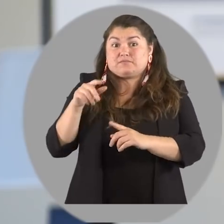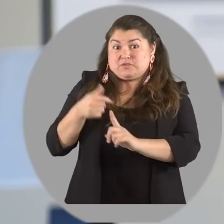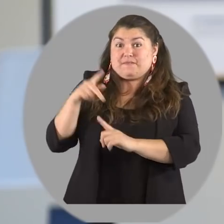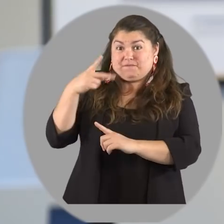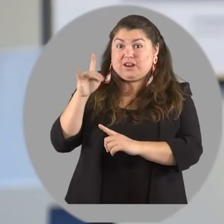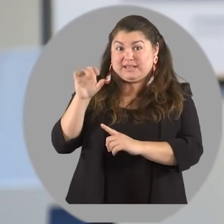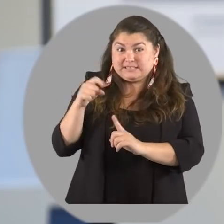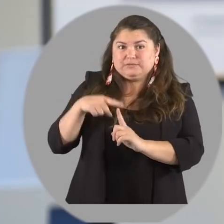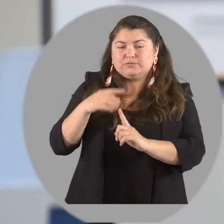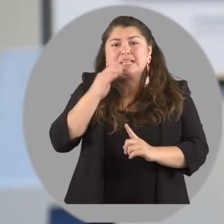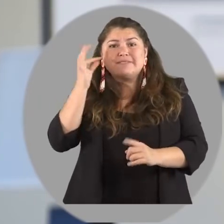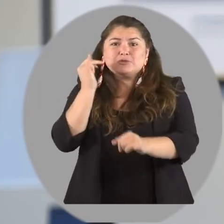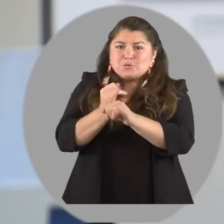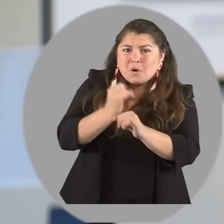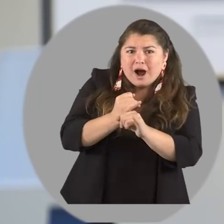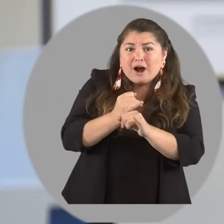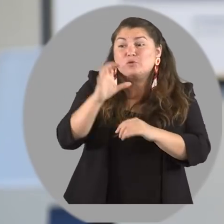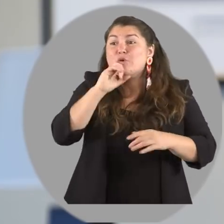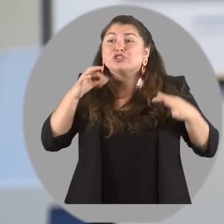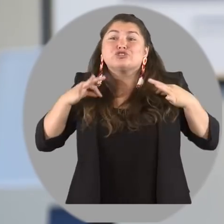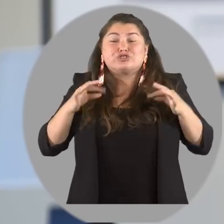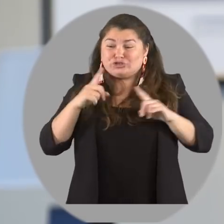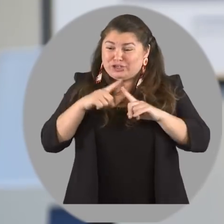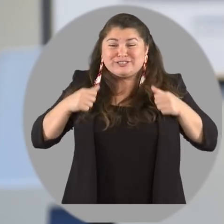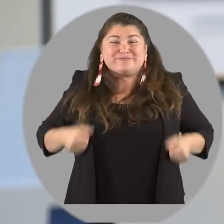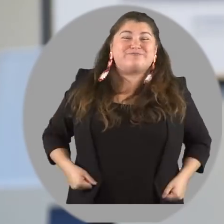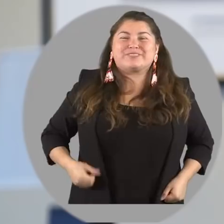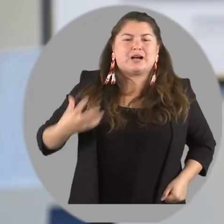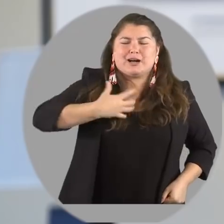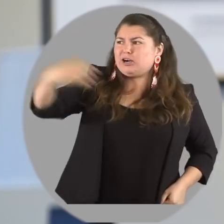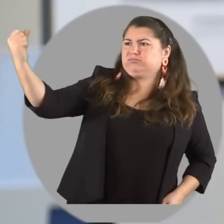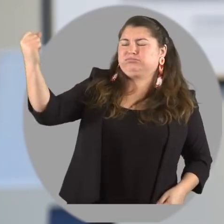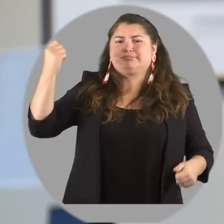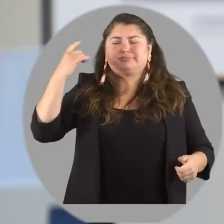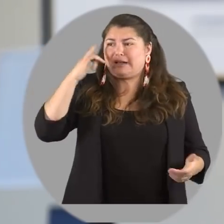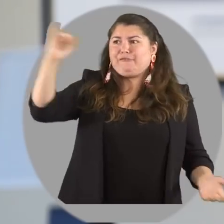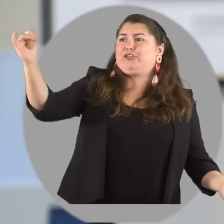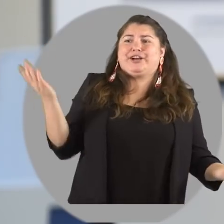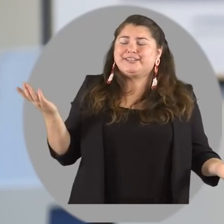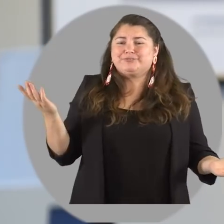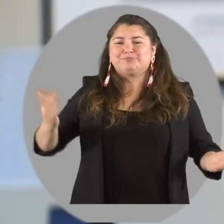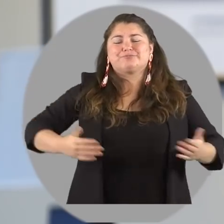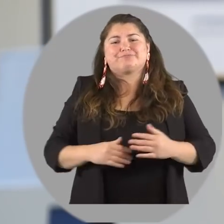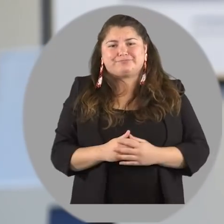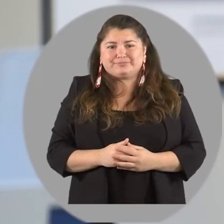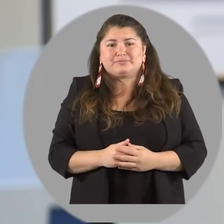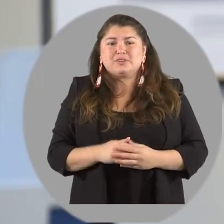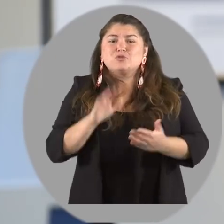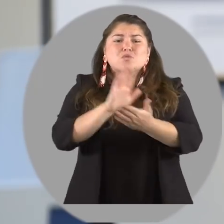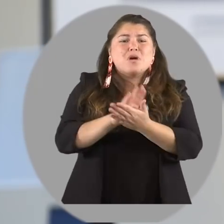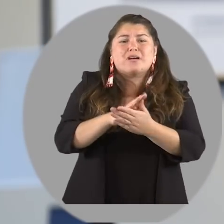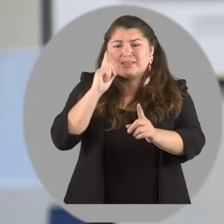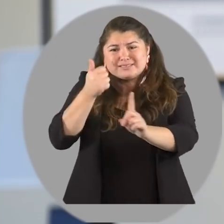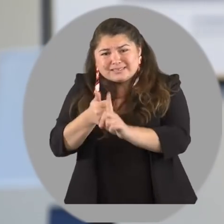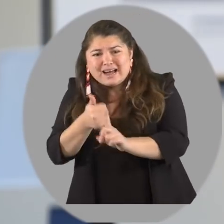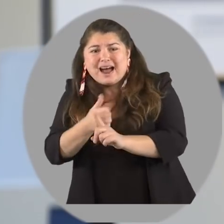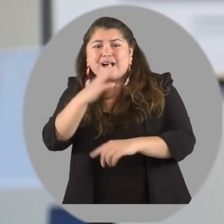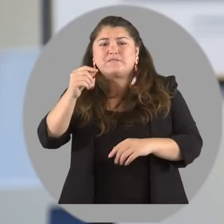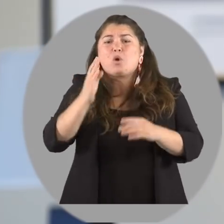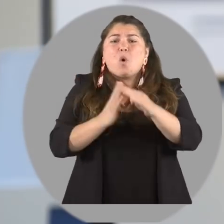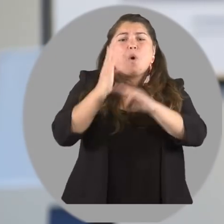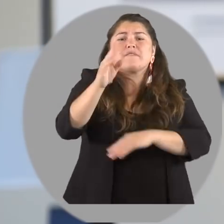shirt was taken away from her forever. School for Phyllis and for over 150,000 children who attended